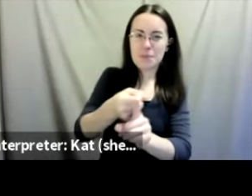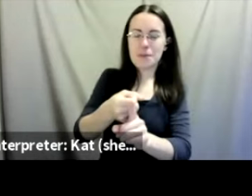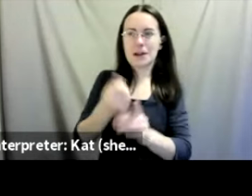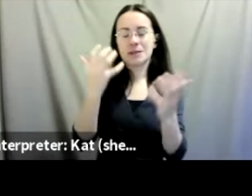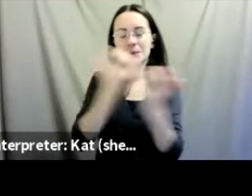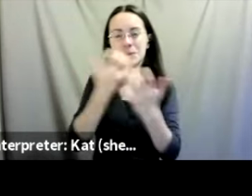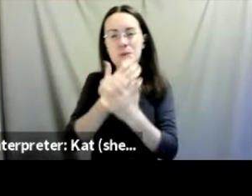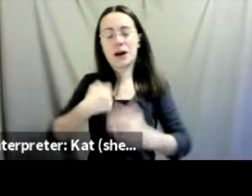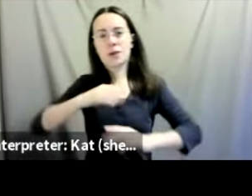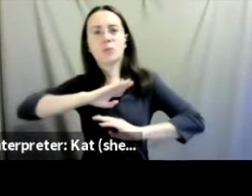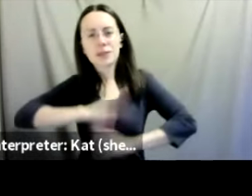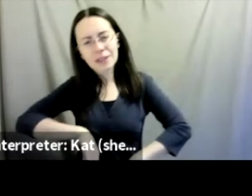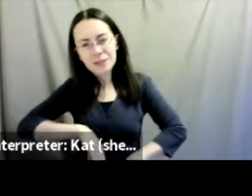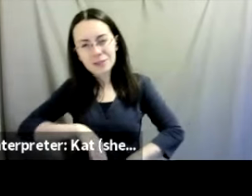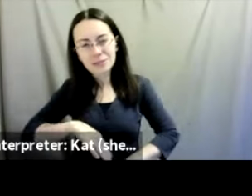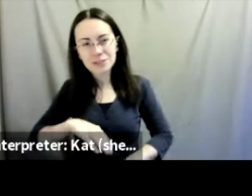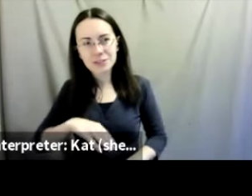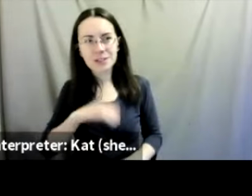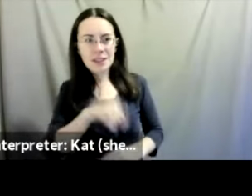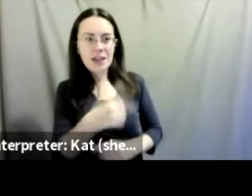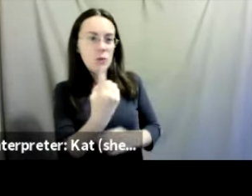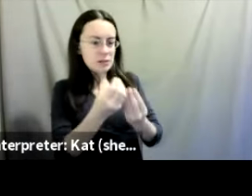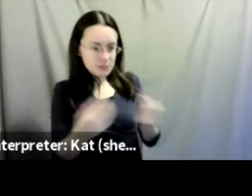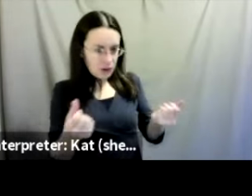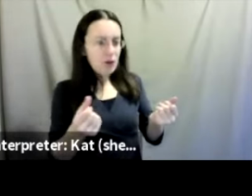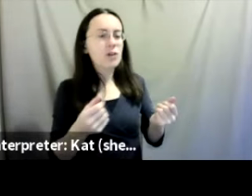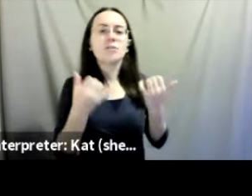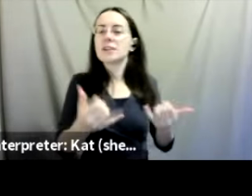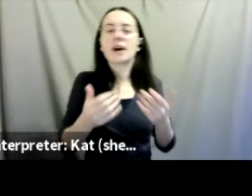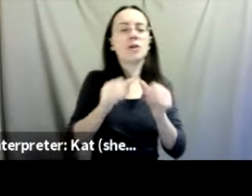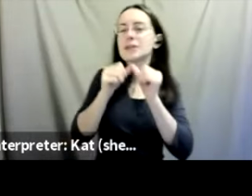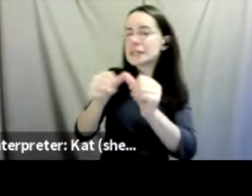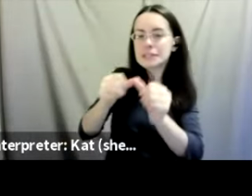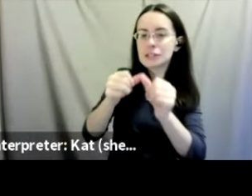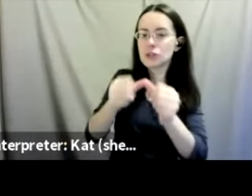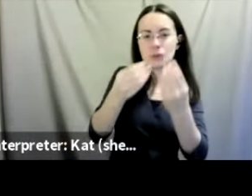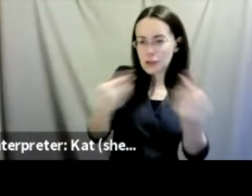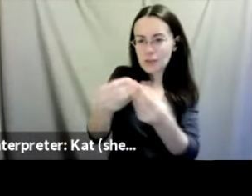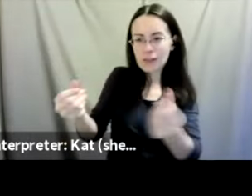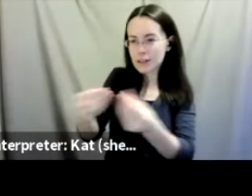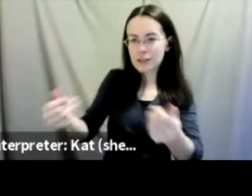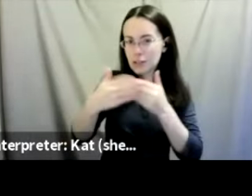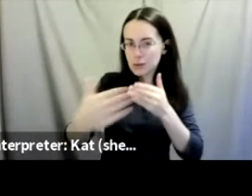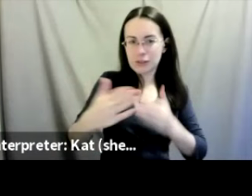could continue on in what I'm doing now throughout the rest of my life and still